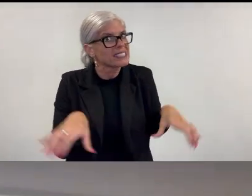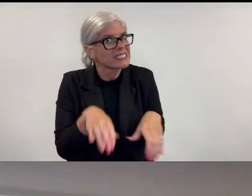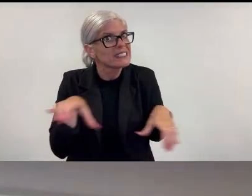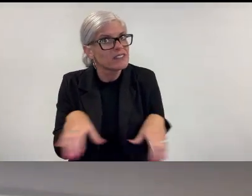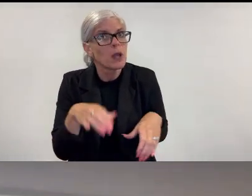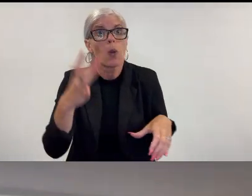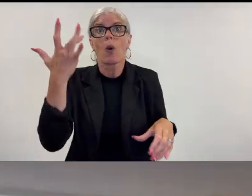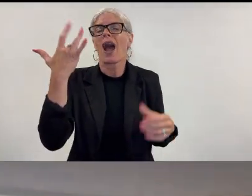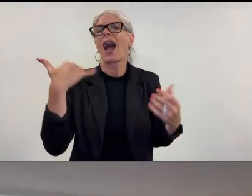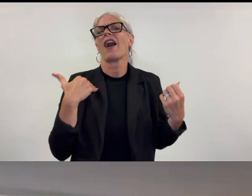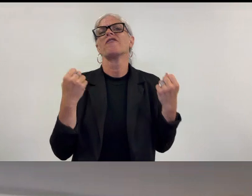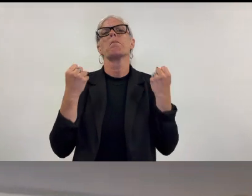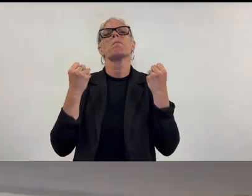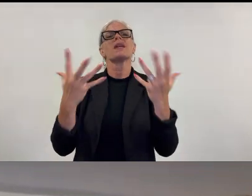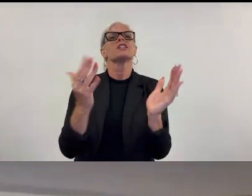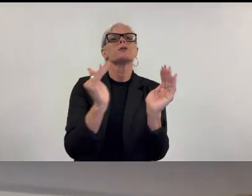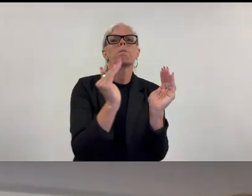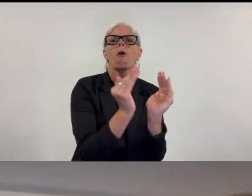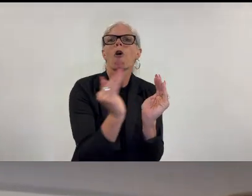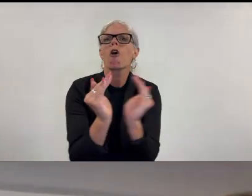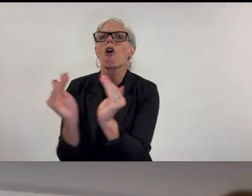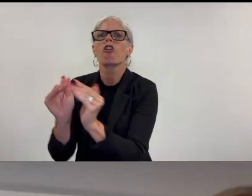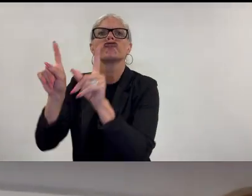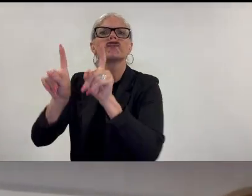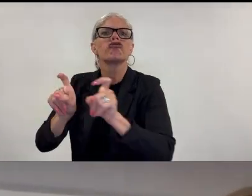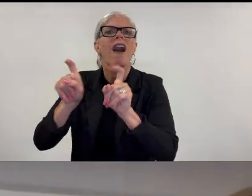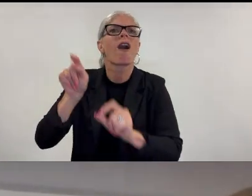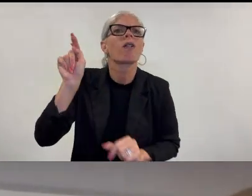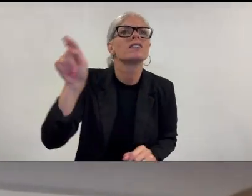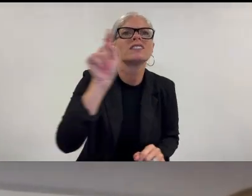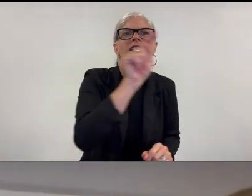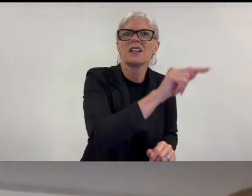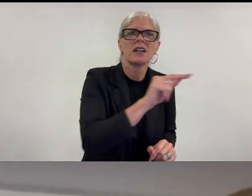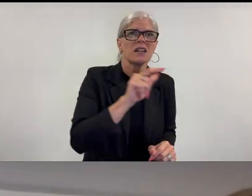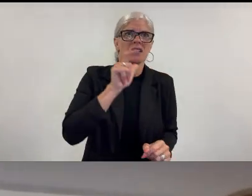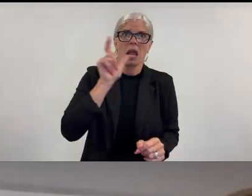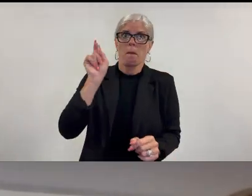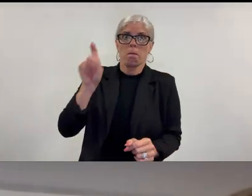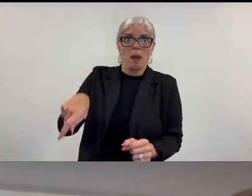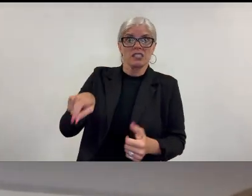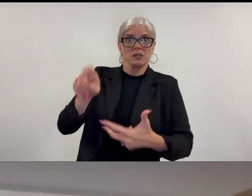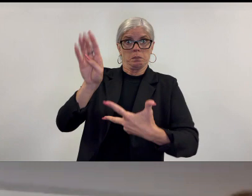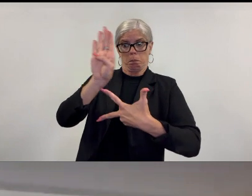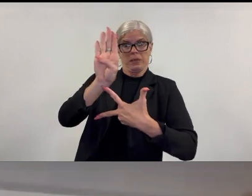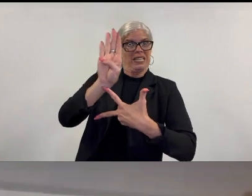uses activity, because there are a lot of small trials that are being done